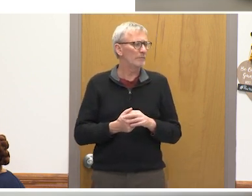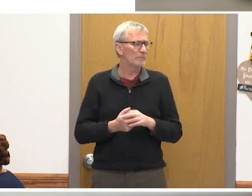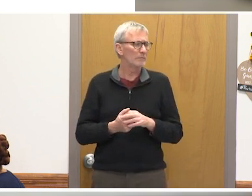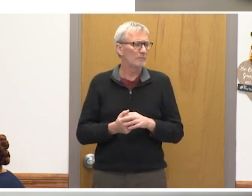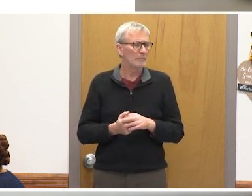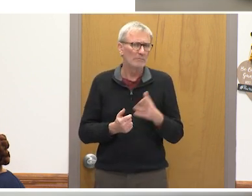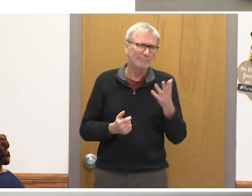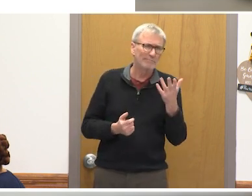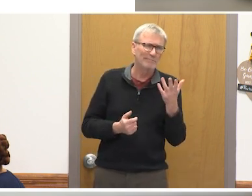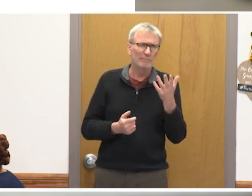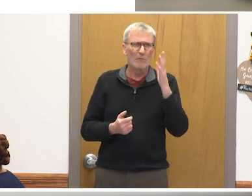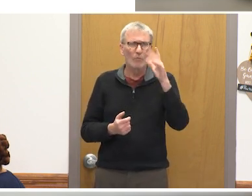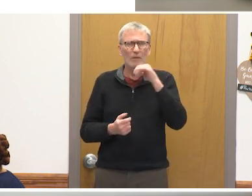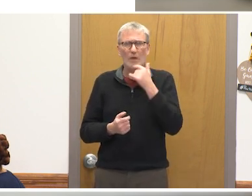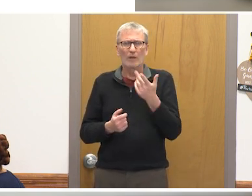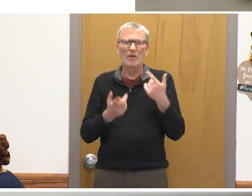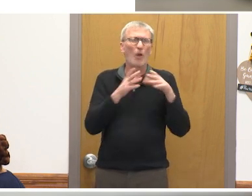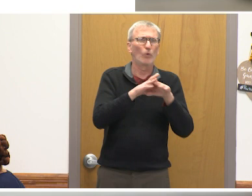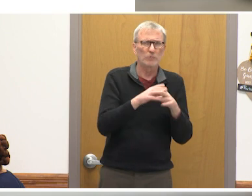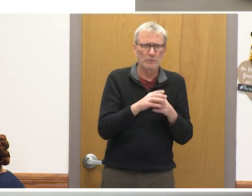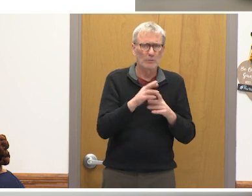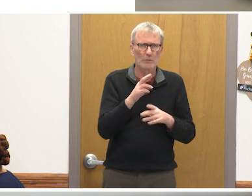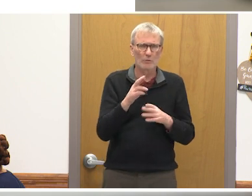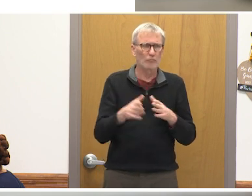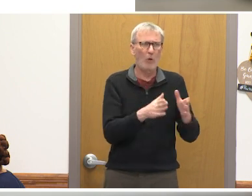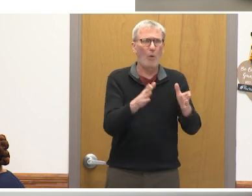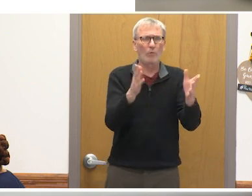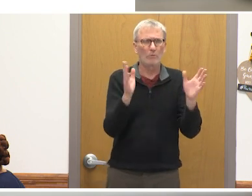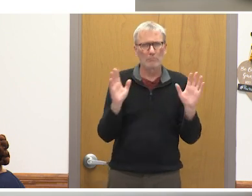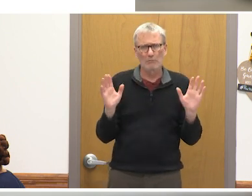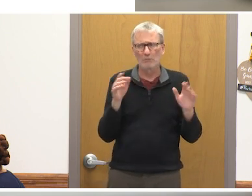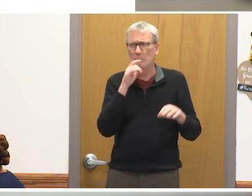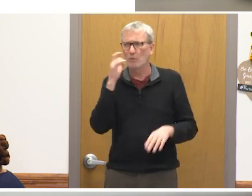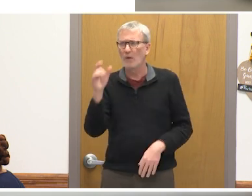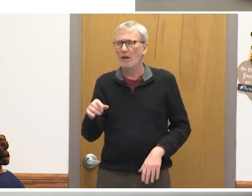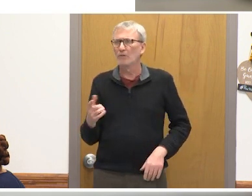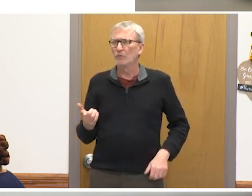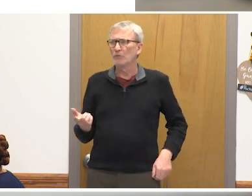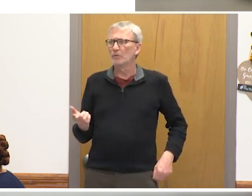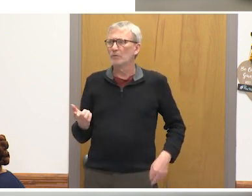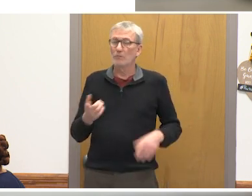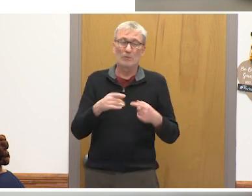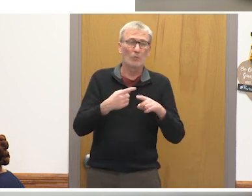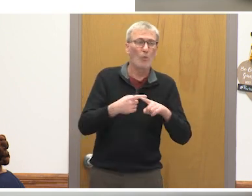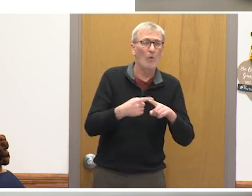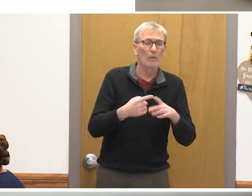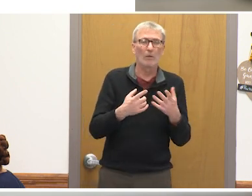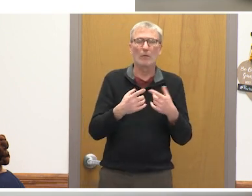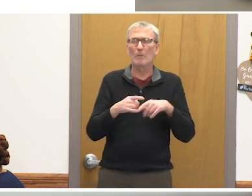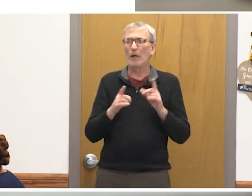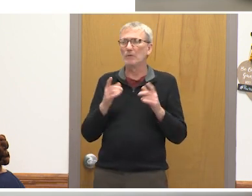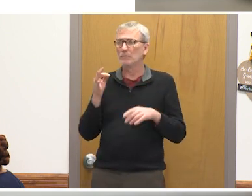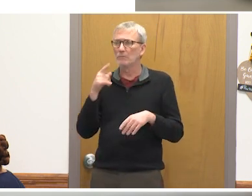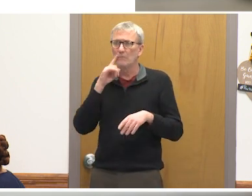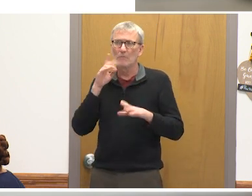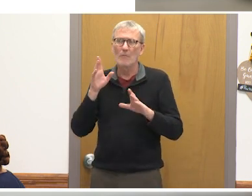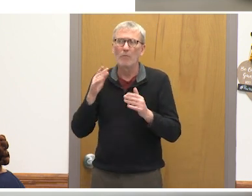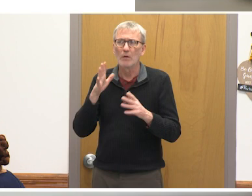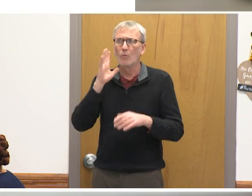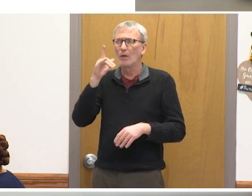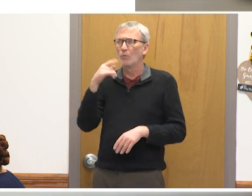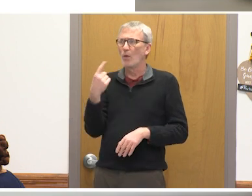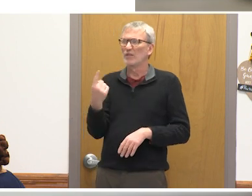will not involve roadway closures. This will be intersection specific, corner specific. So any closures, full closures will be